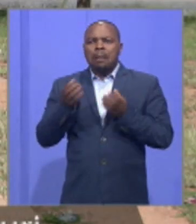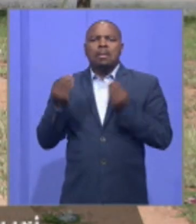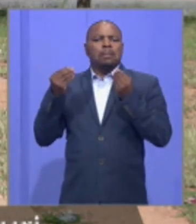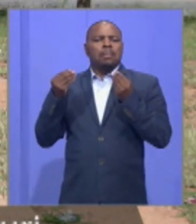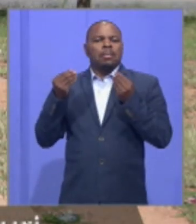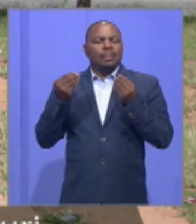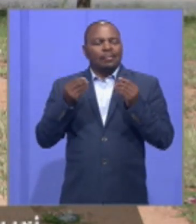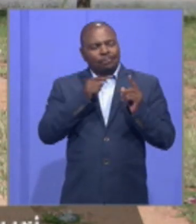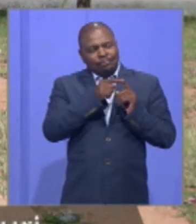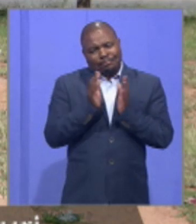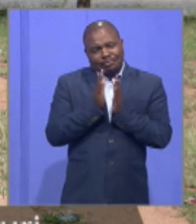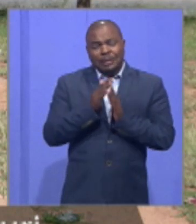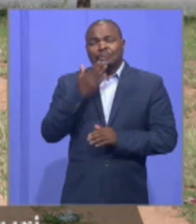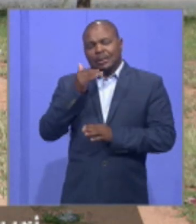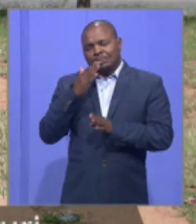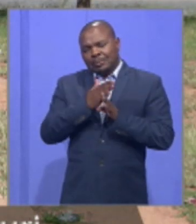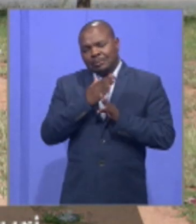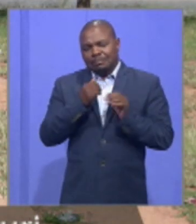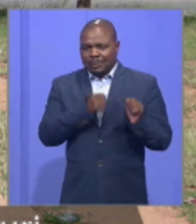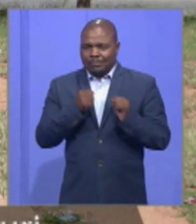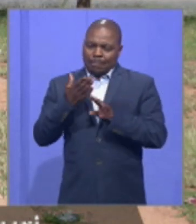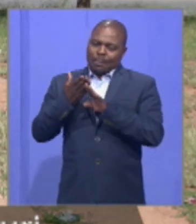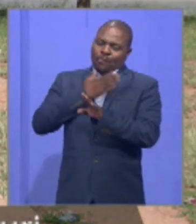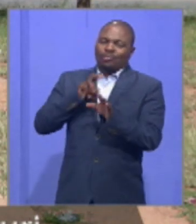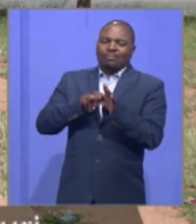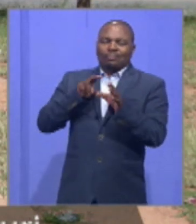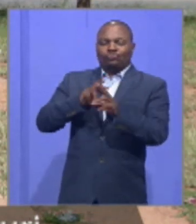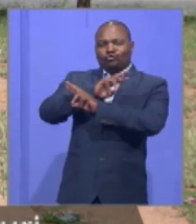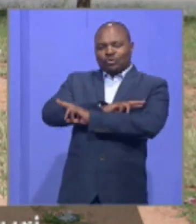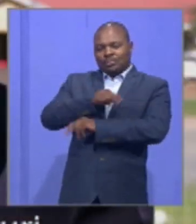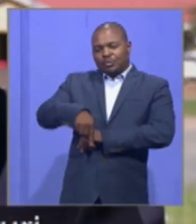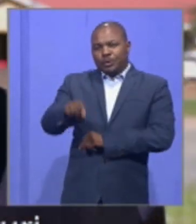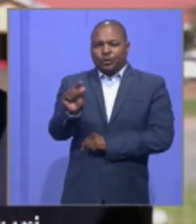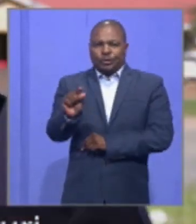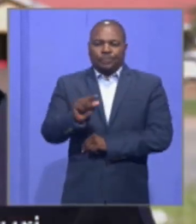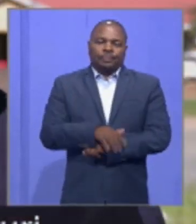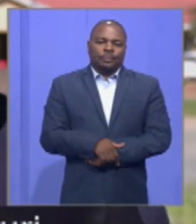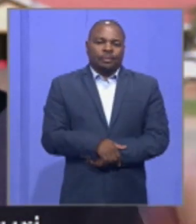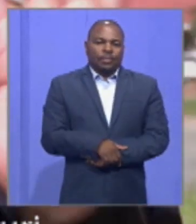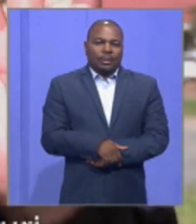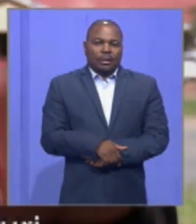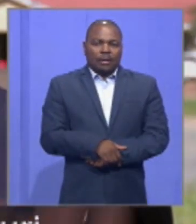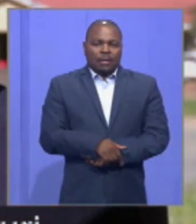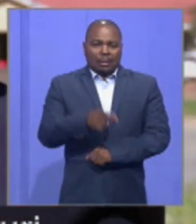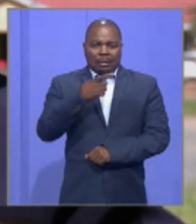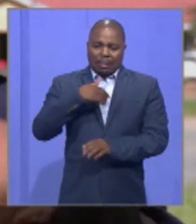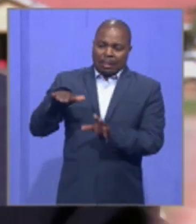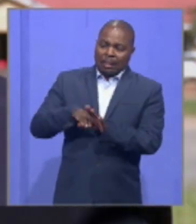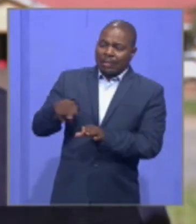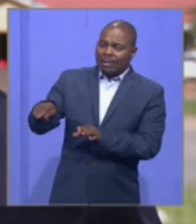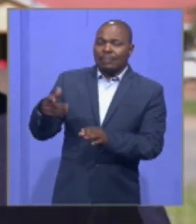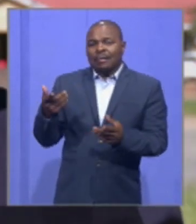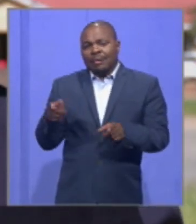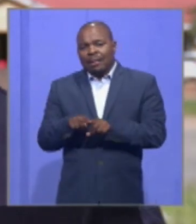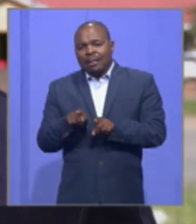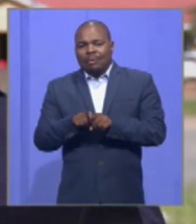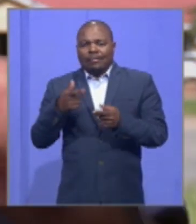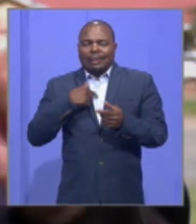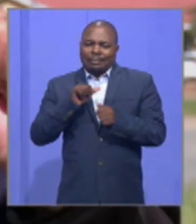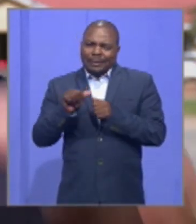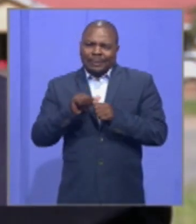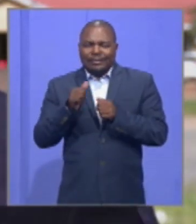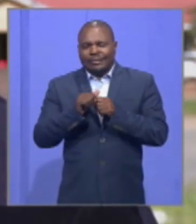O lopile go neelwa tiro ya leruri pele ga go rola marapo mo dingwageng di sekai tse di tlang. Ke hirile ba kampira 5 years ela ke go dula go